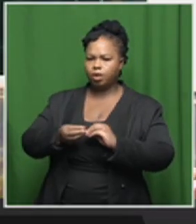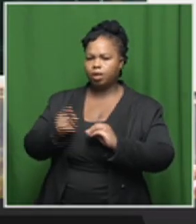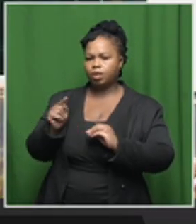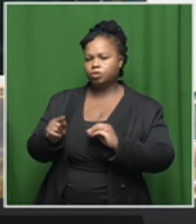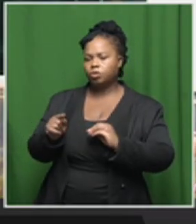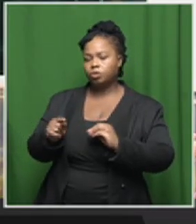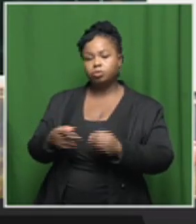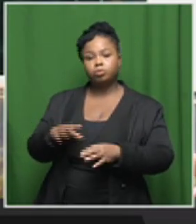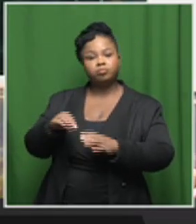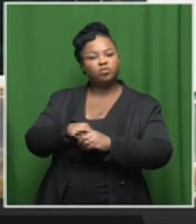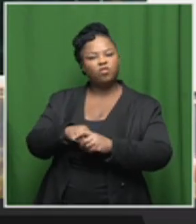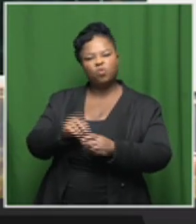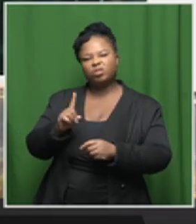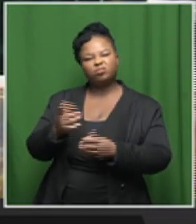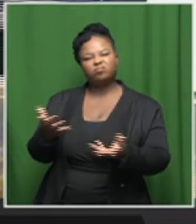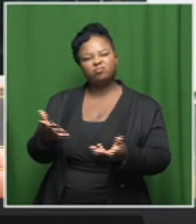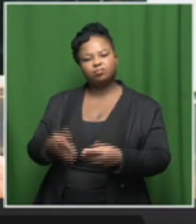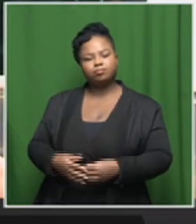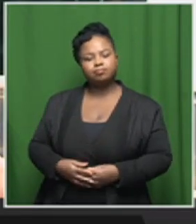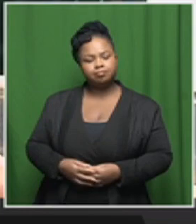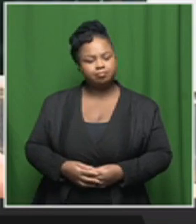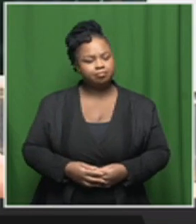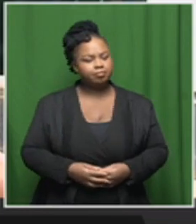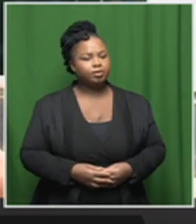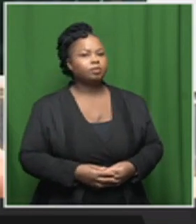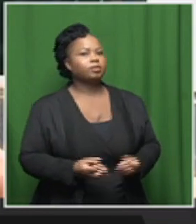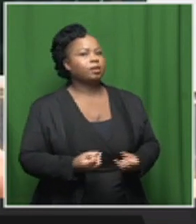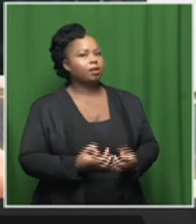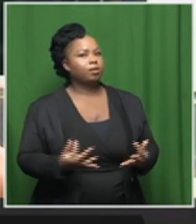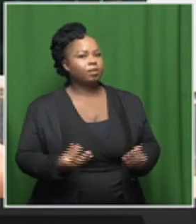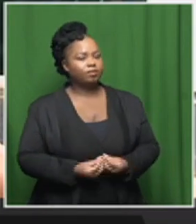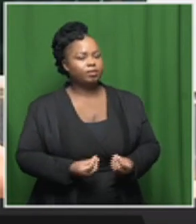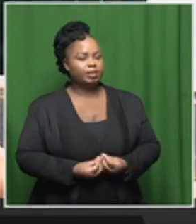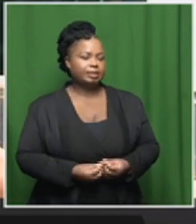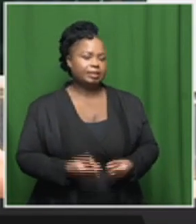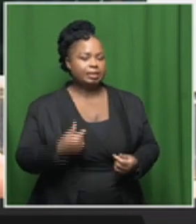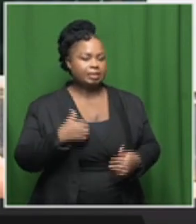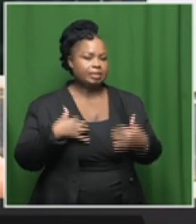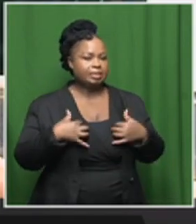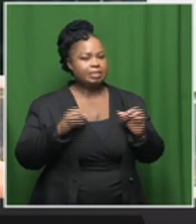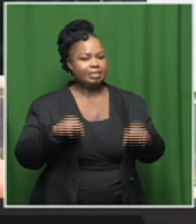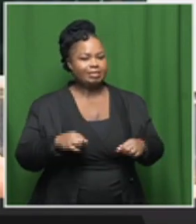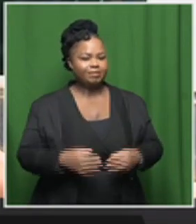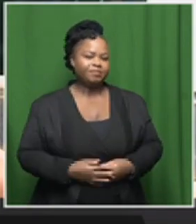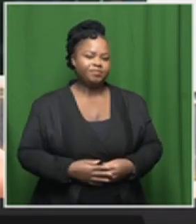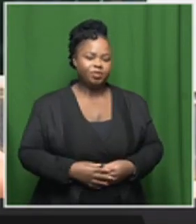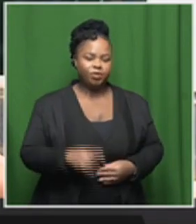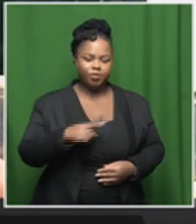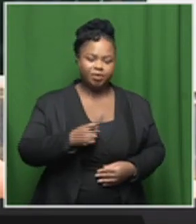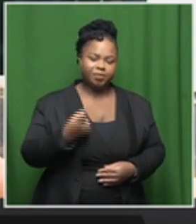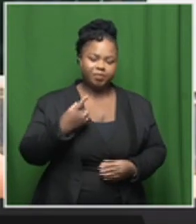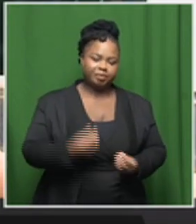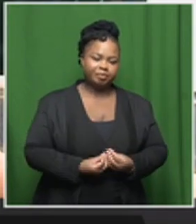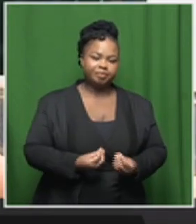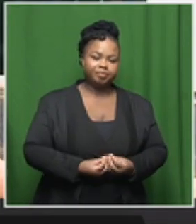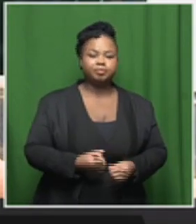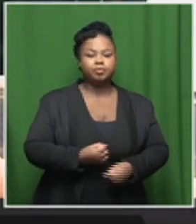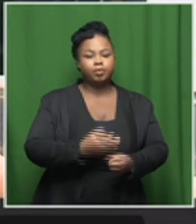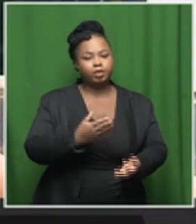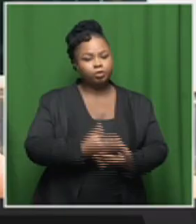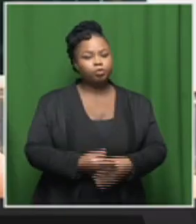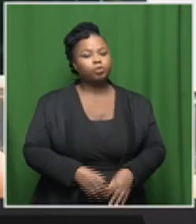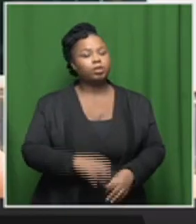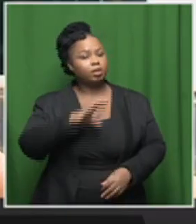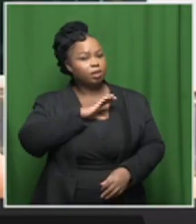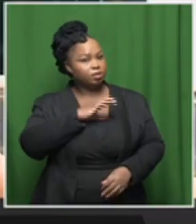does that entail and what keeps you up at night? Oh, there's a lot of things on this network that would keep me up at night. I think one of the most important things is making sure that our